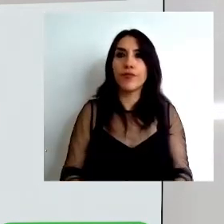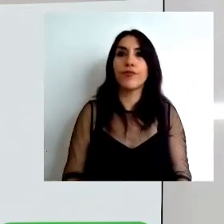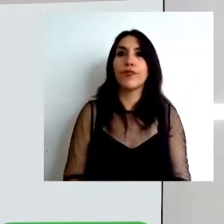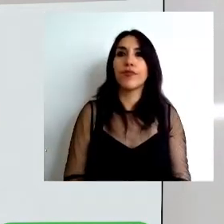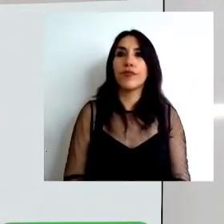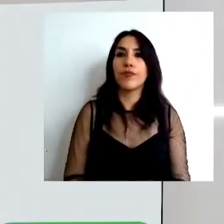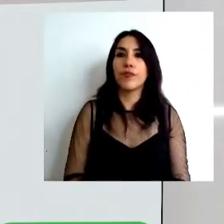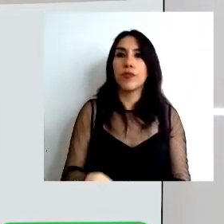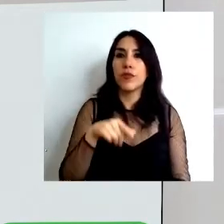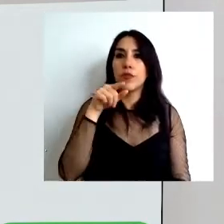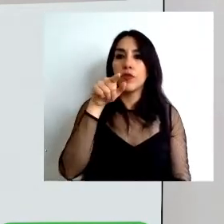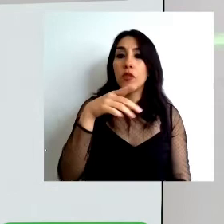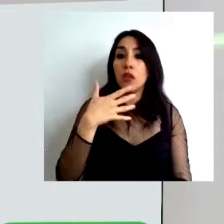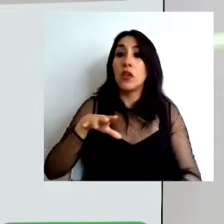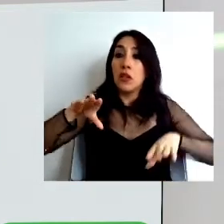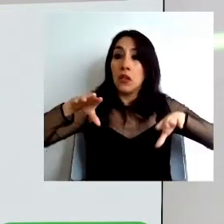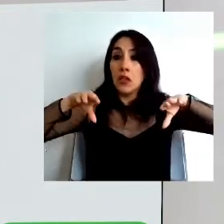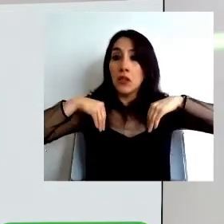etc.